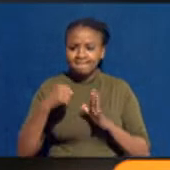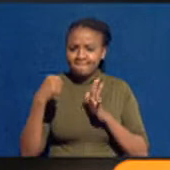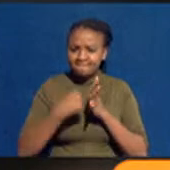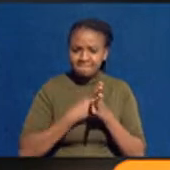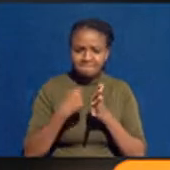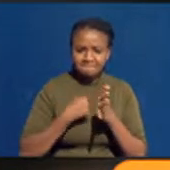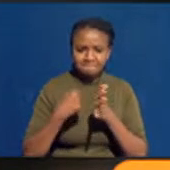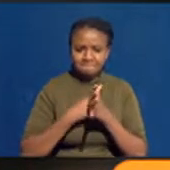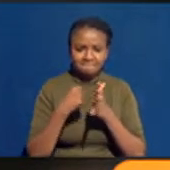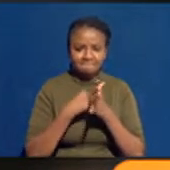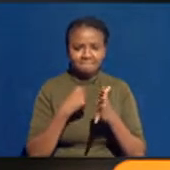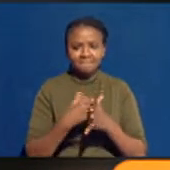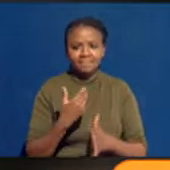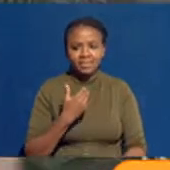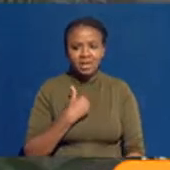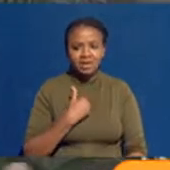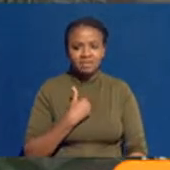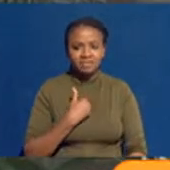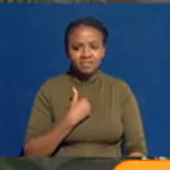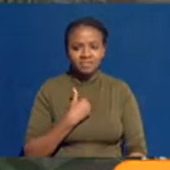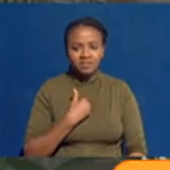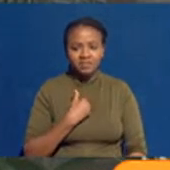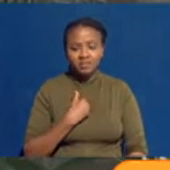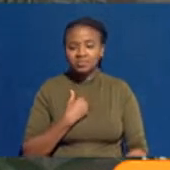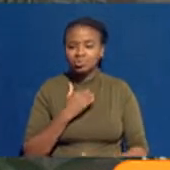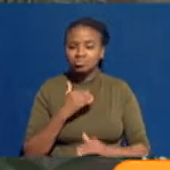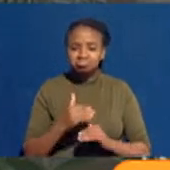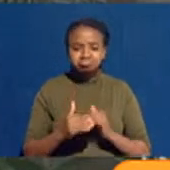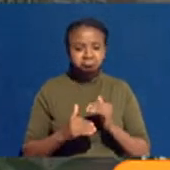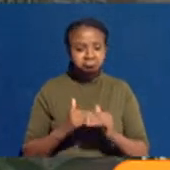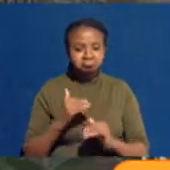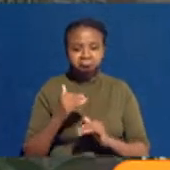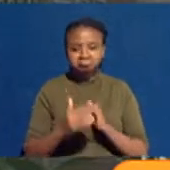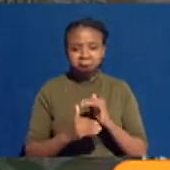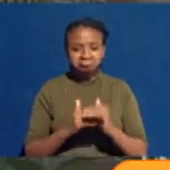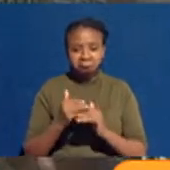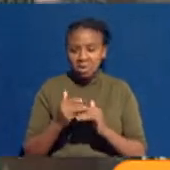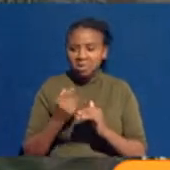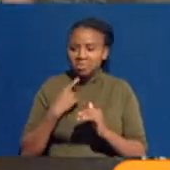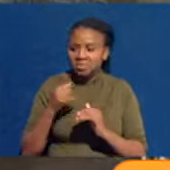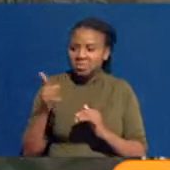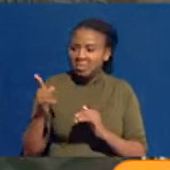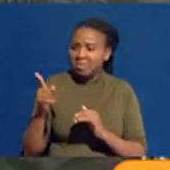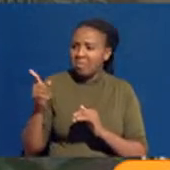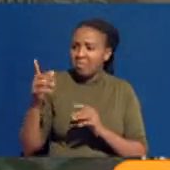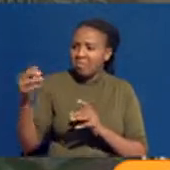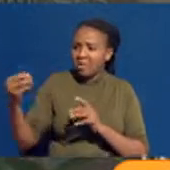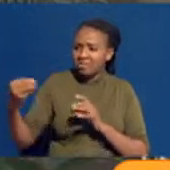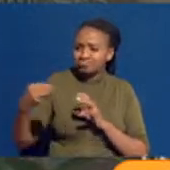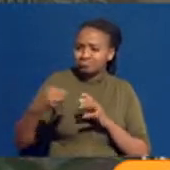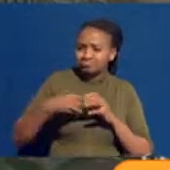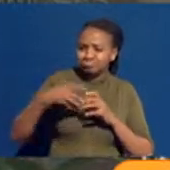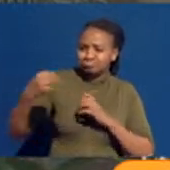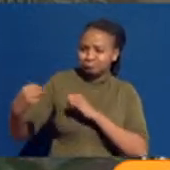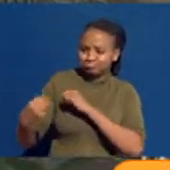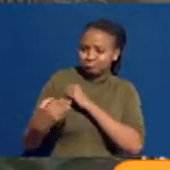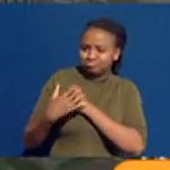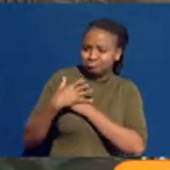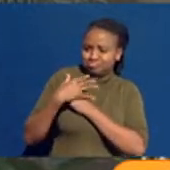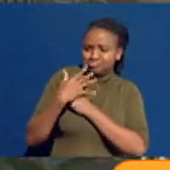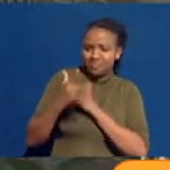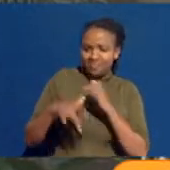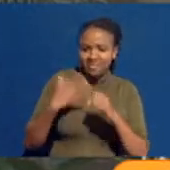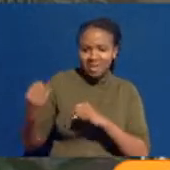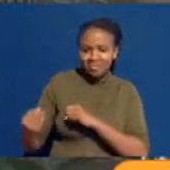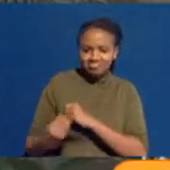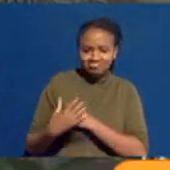self-determination she had. And you know, those things transfer. Sometimes we think, oh, a person has to be in the exact same field I'm in order to